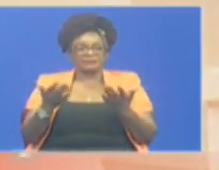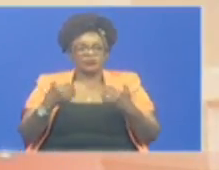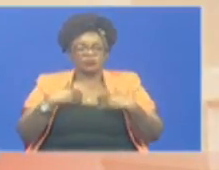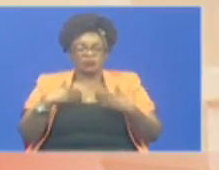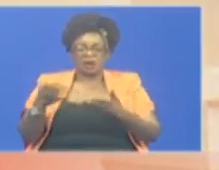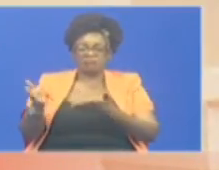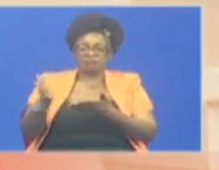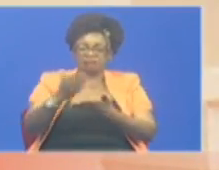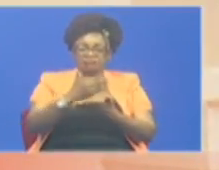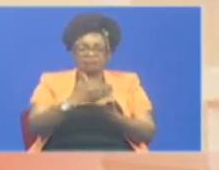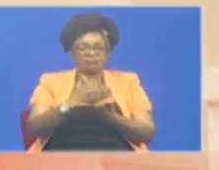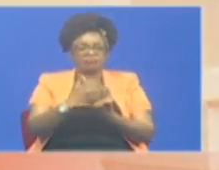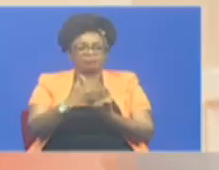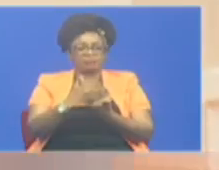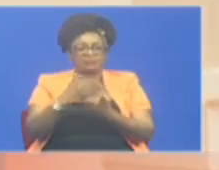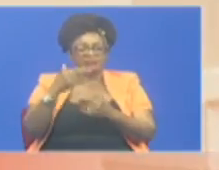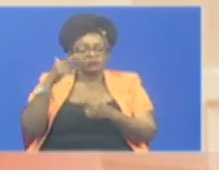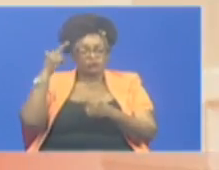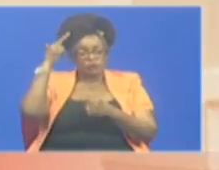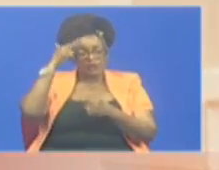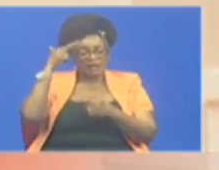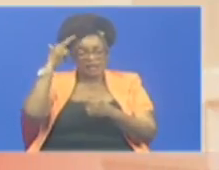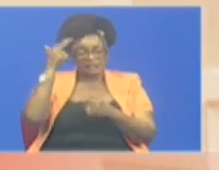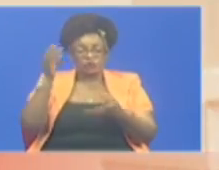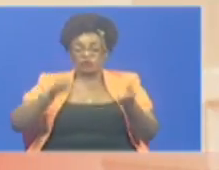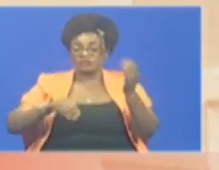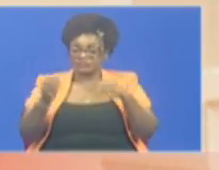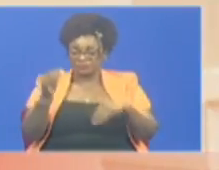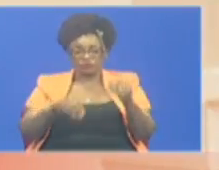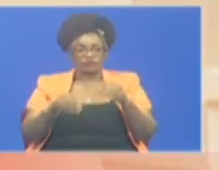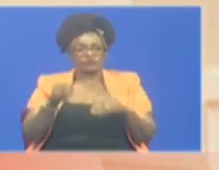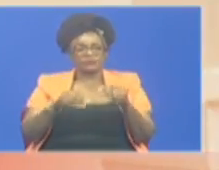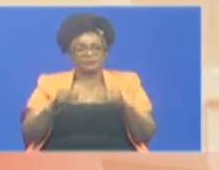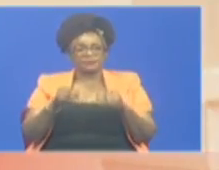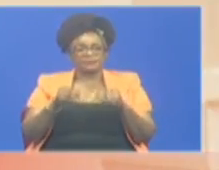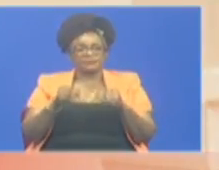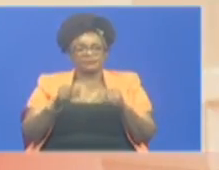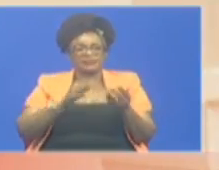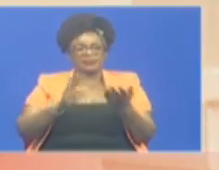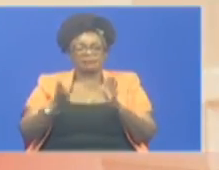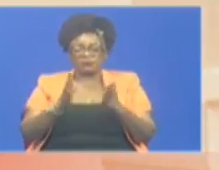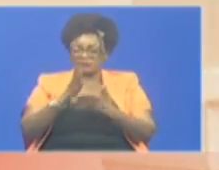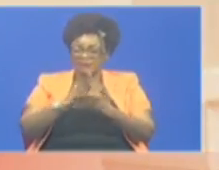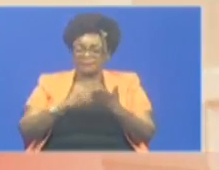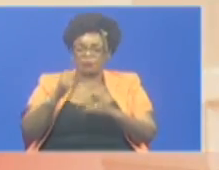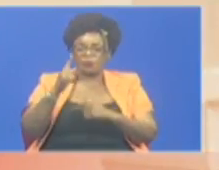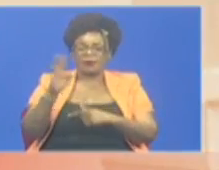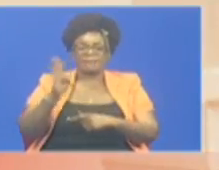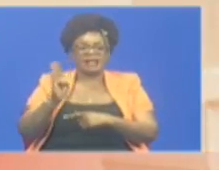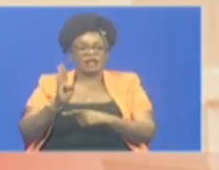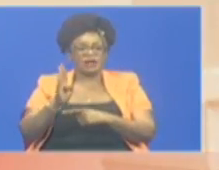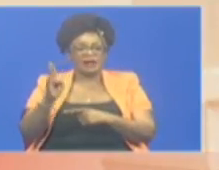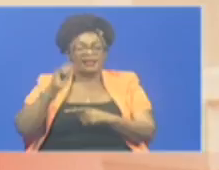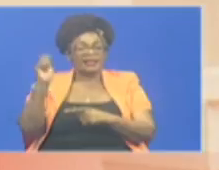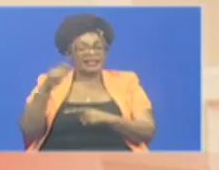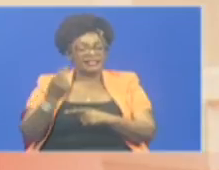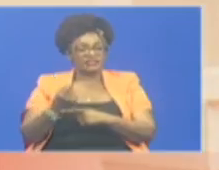towards realizing contributions amounting to some 1 billion Kenya